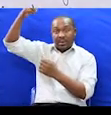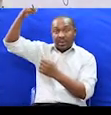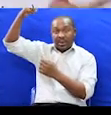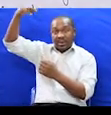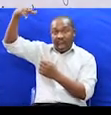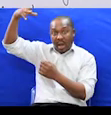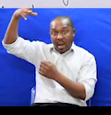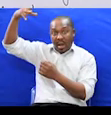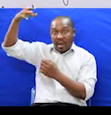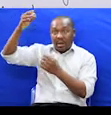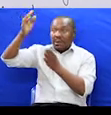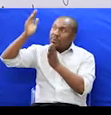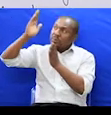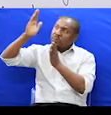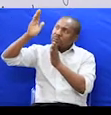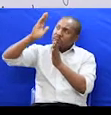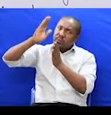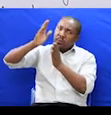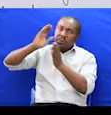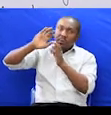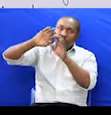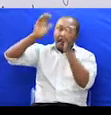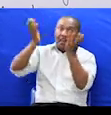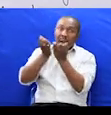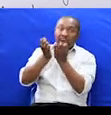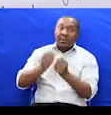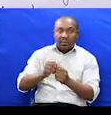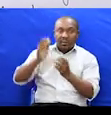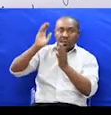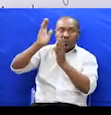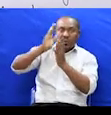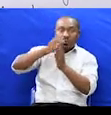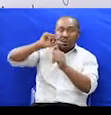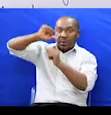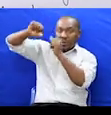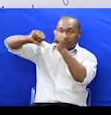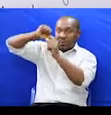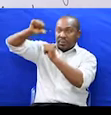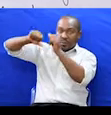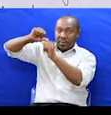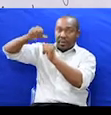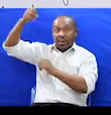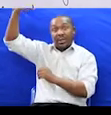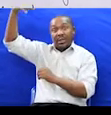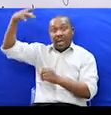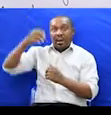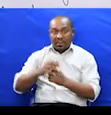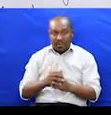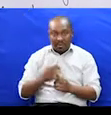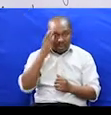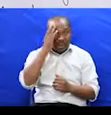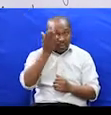other planets revolve through the orbit. Hopefully, you know about the solar